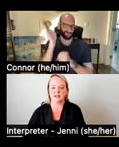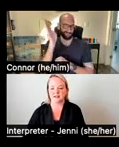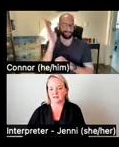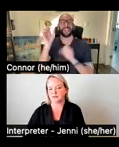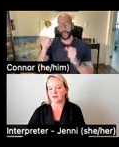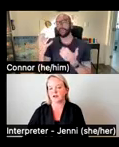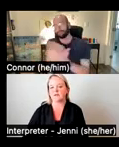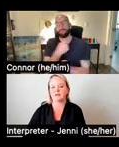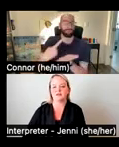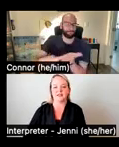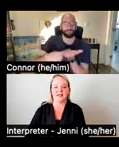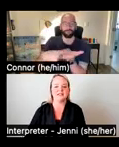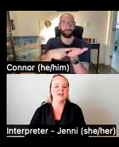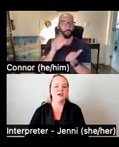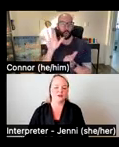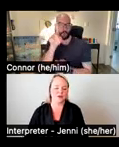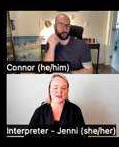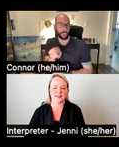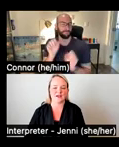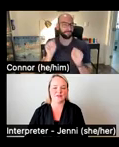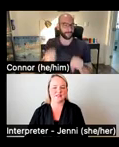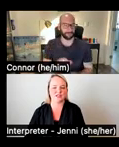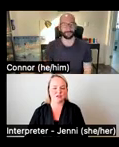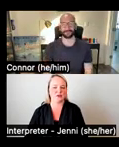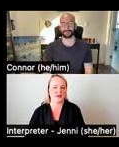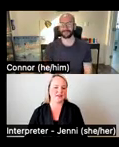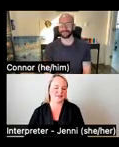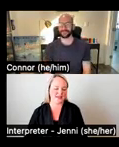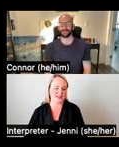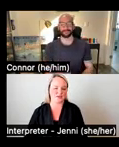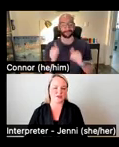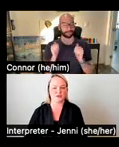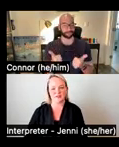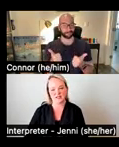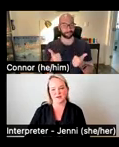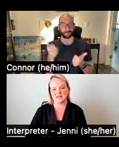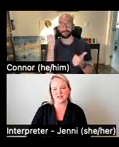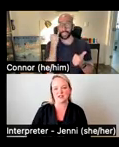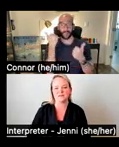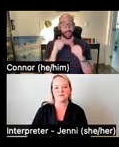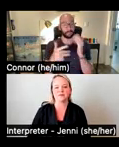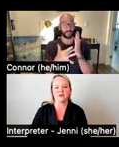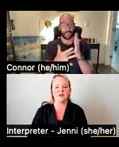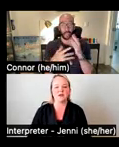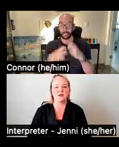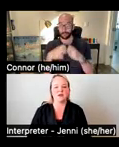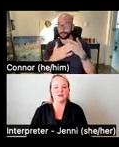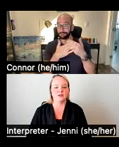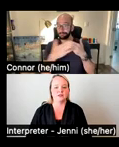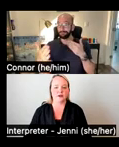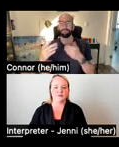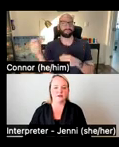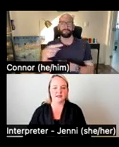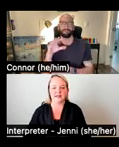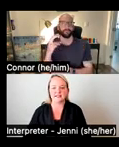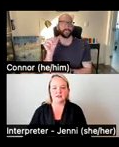I put it off until the end, we can go ahead and have a discussion about that at the end as well during the Q&A session.